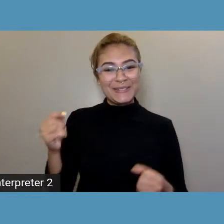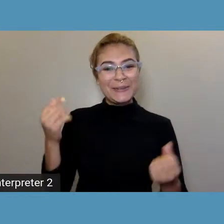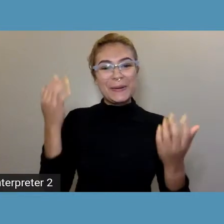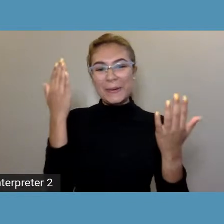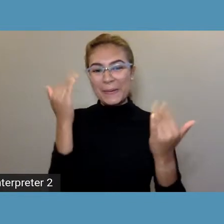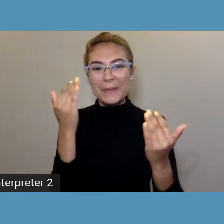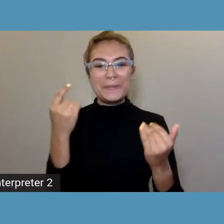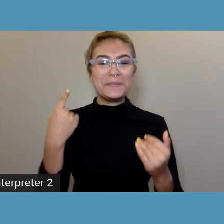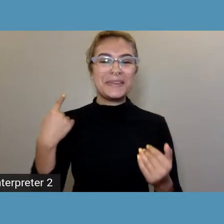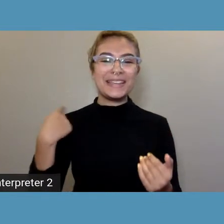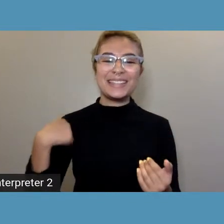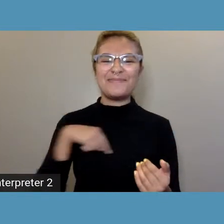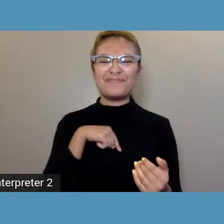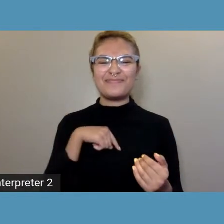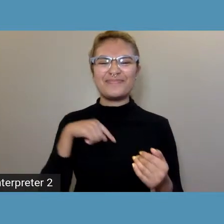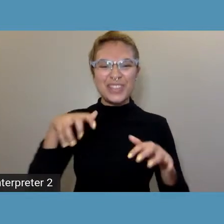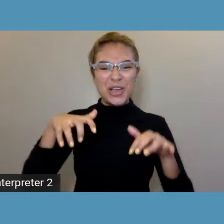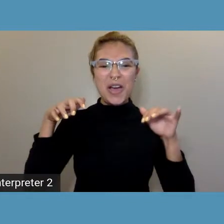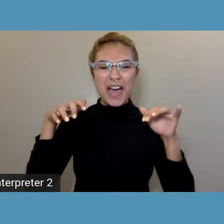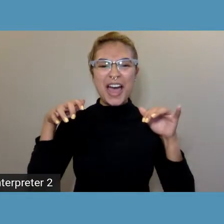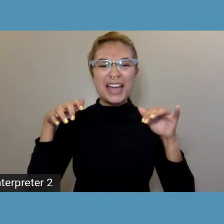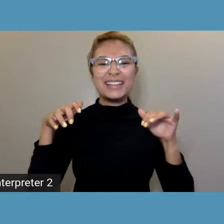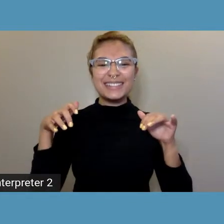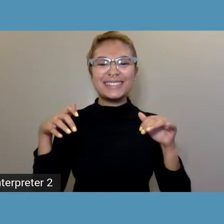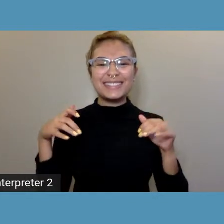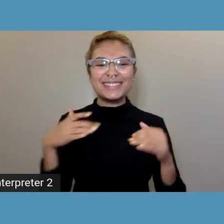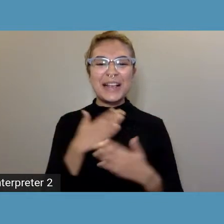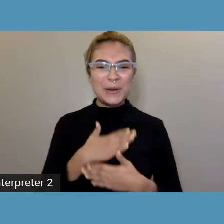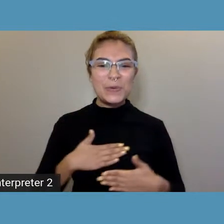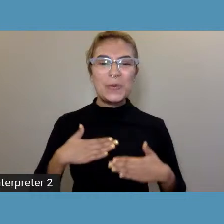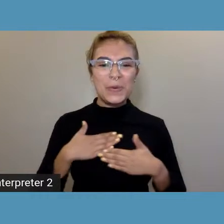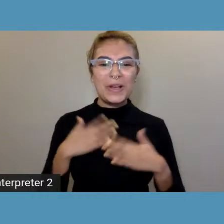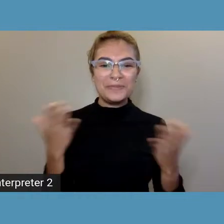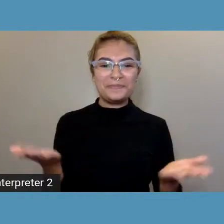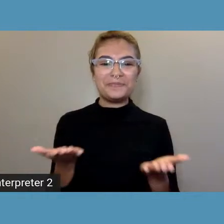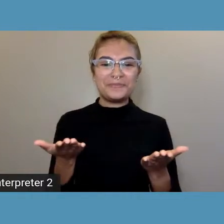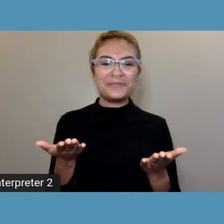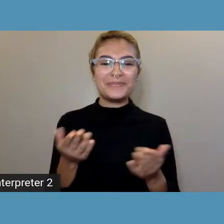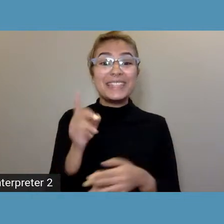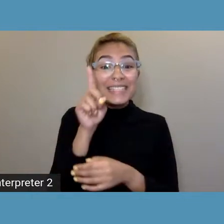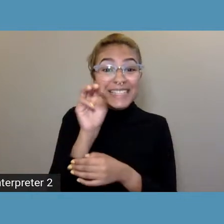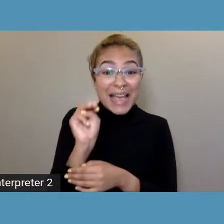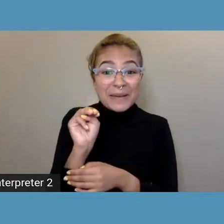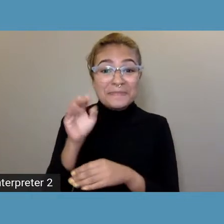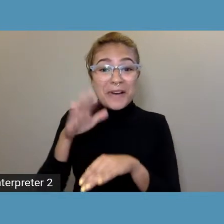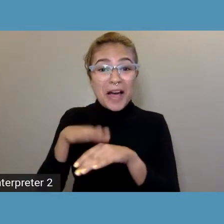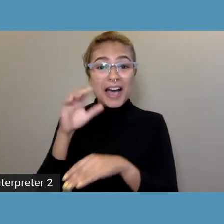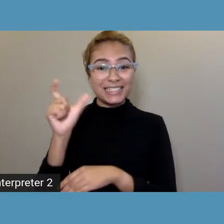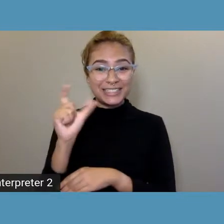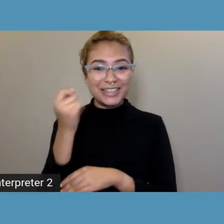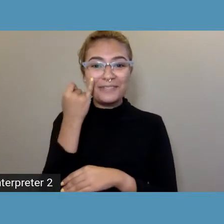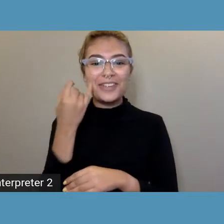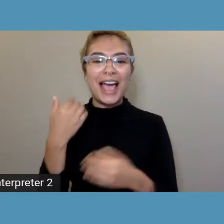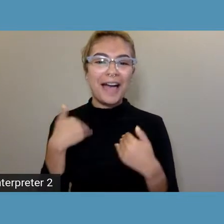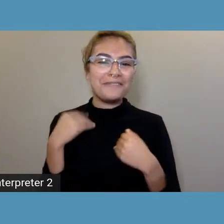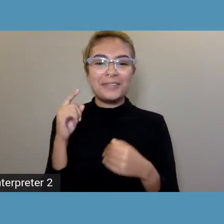And, DM me on Instagram if you have any questions, I